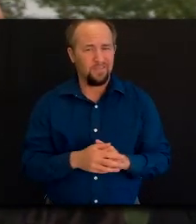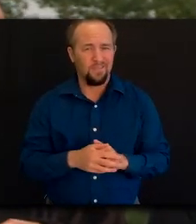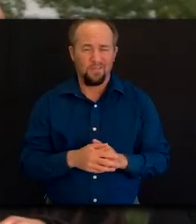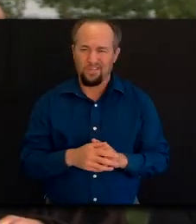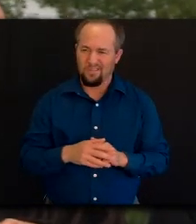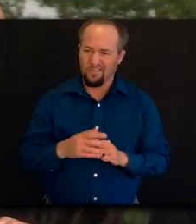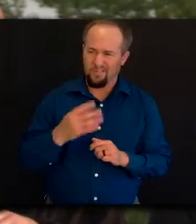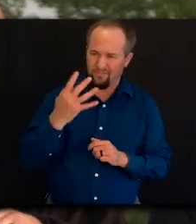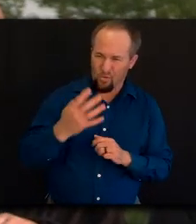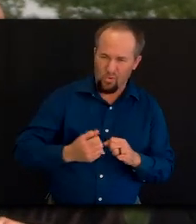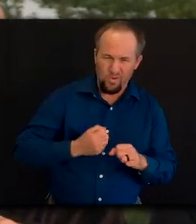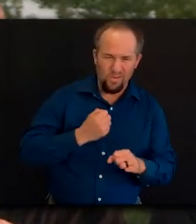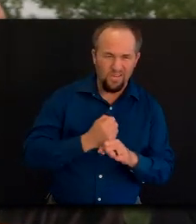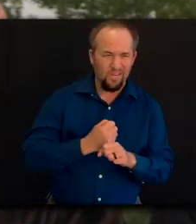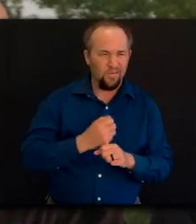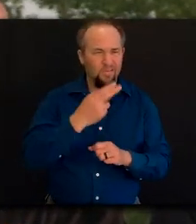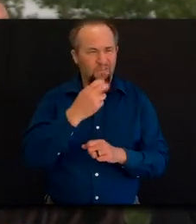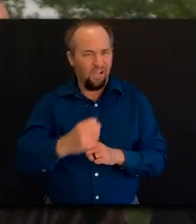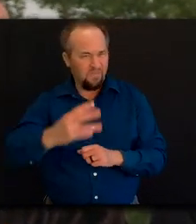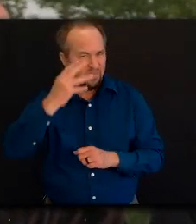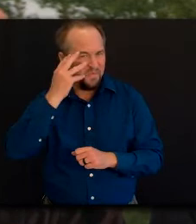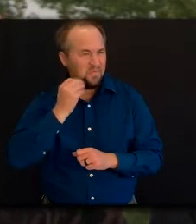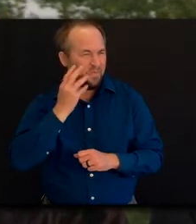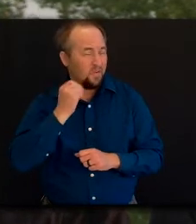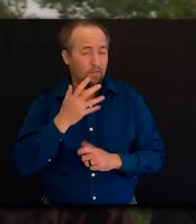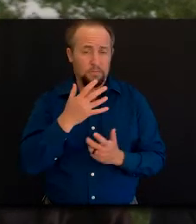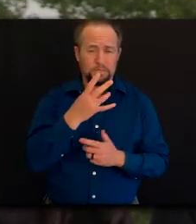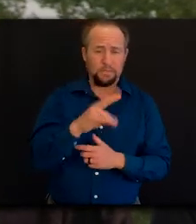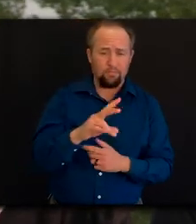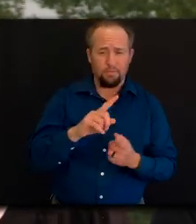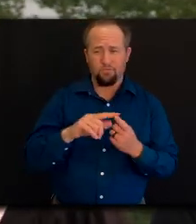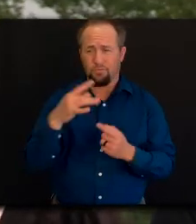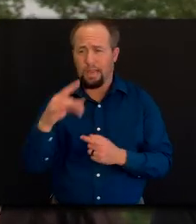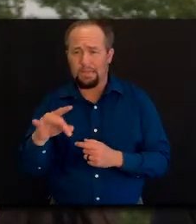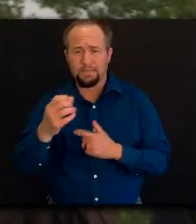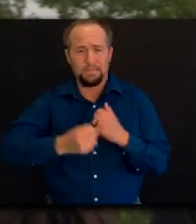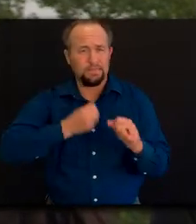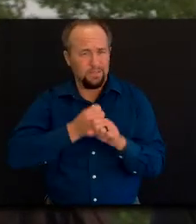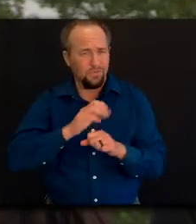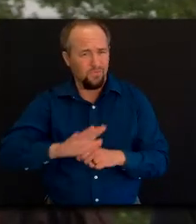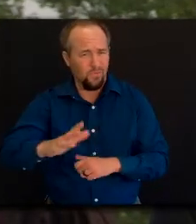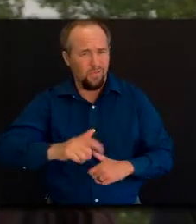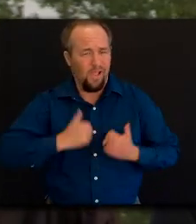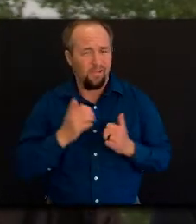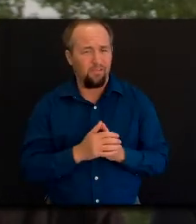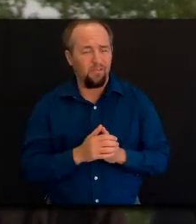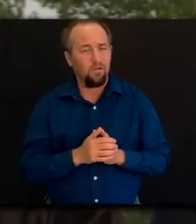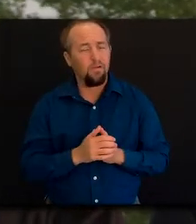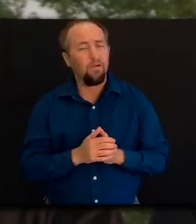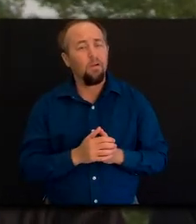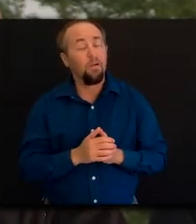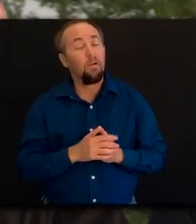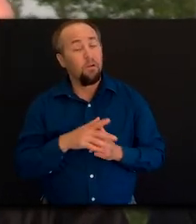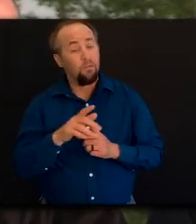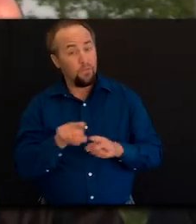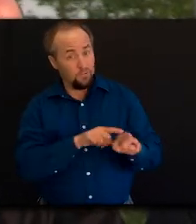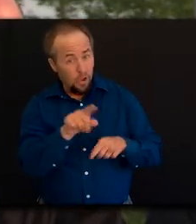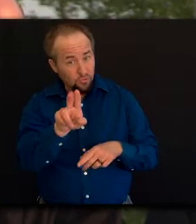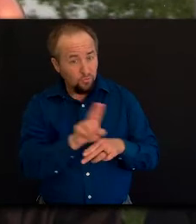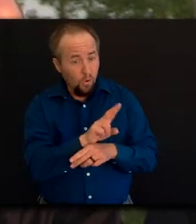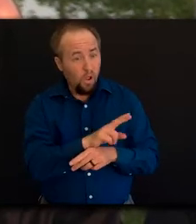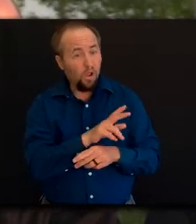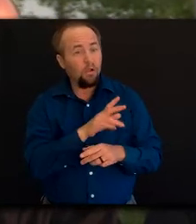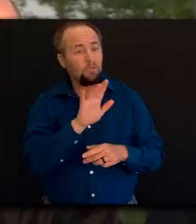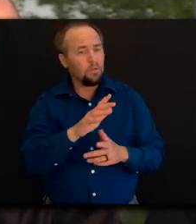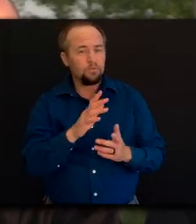high school and 17 and 18 years of life. The socks that you wear bear the marks of life. They're